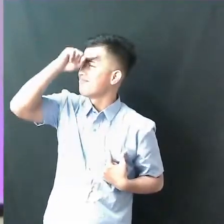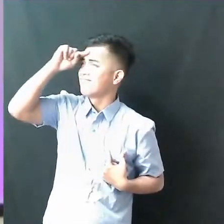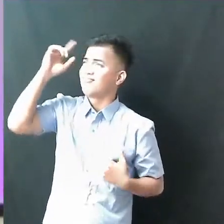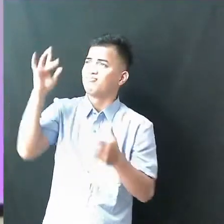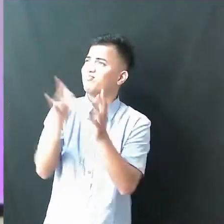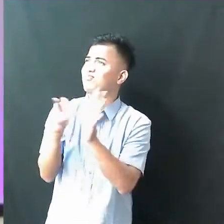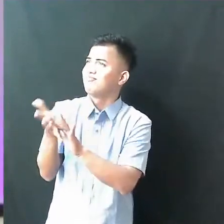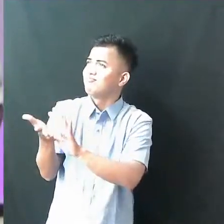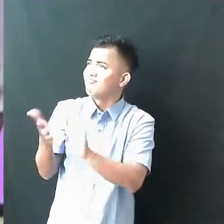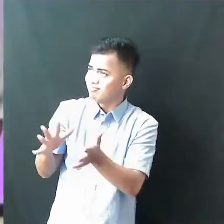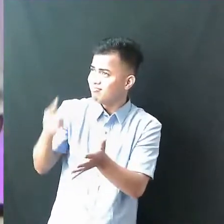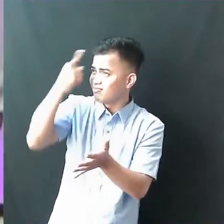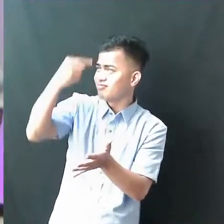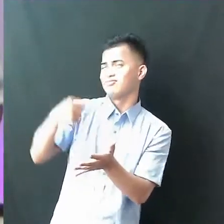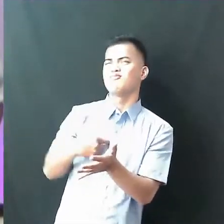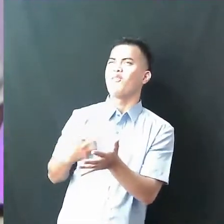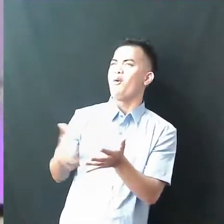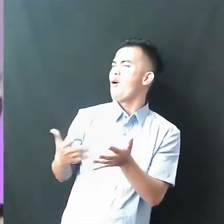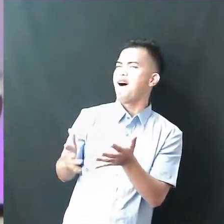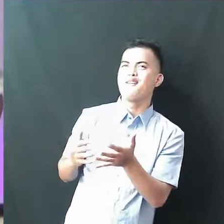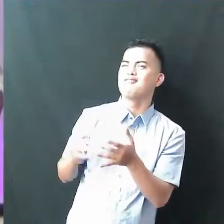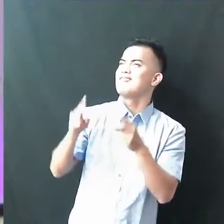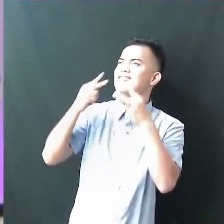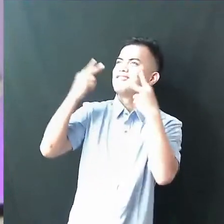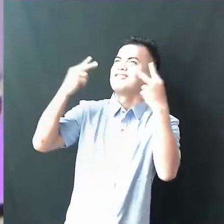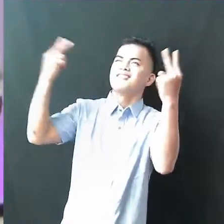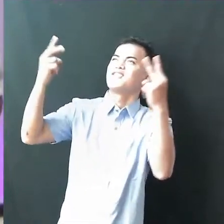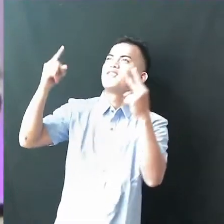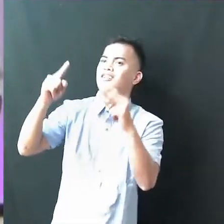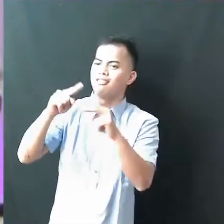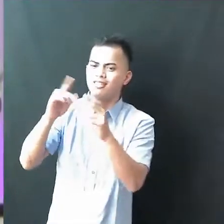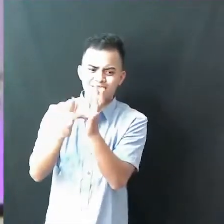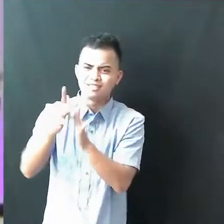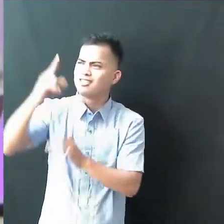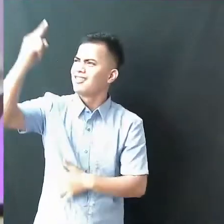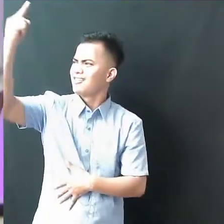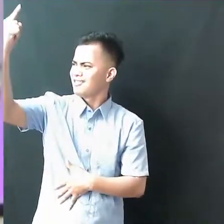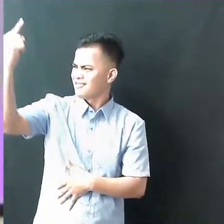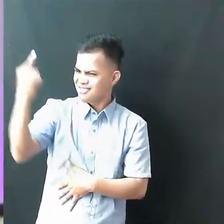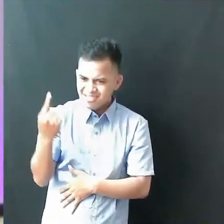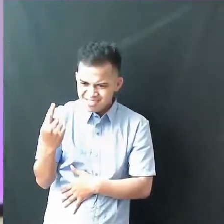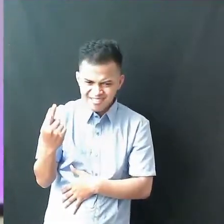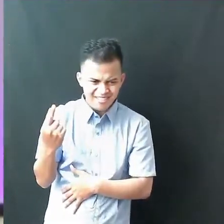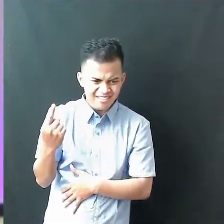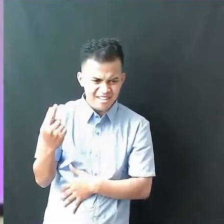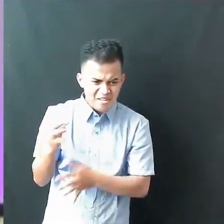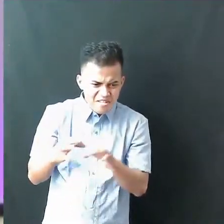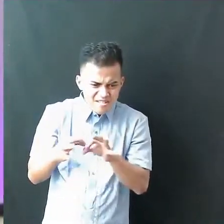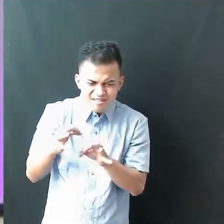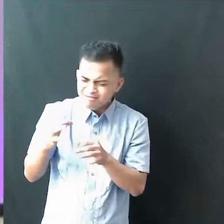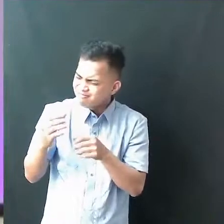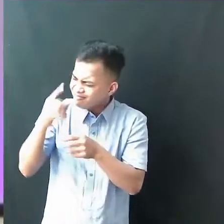If Christ is risen, and he is, he's coming back. Hold fast to that which is good.